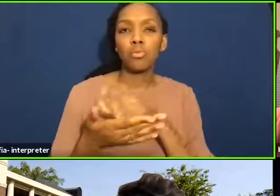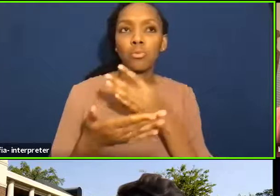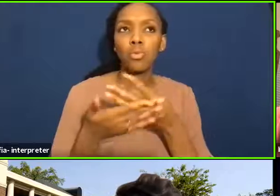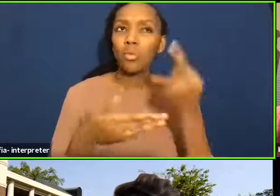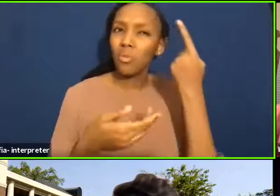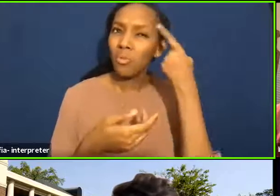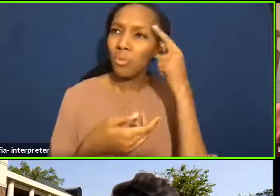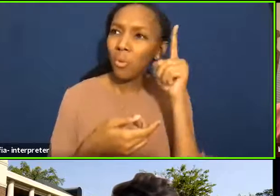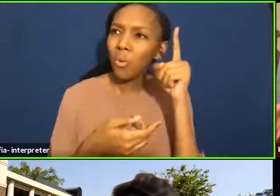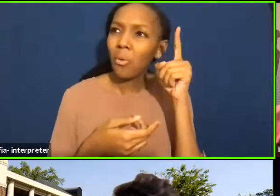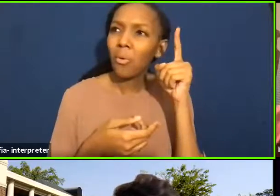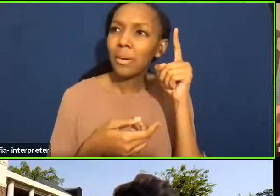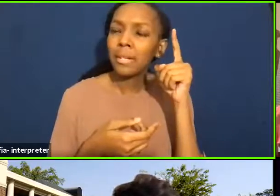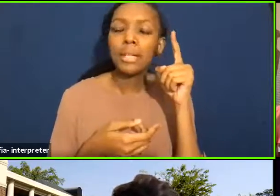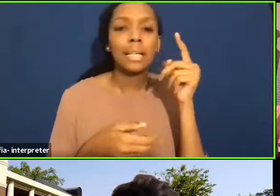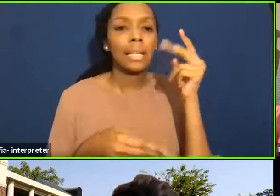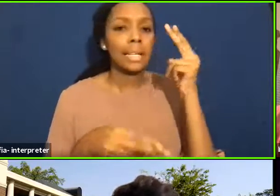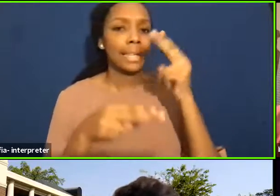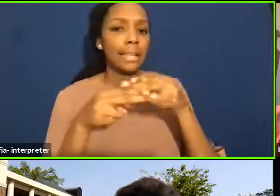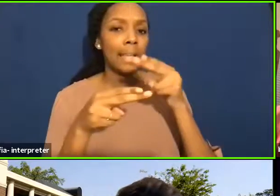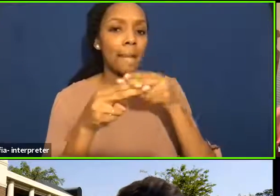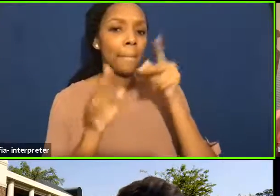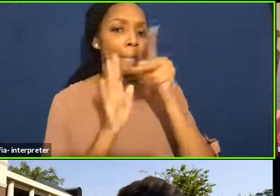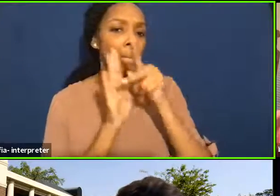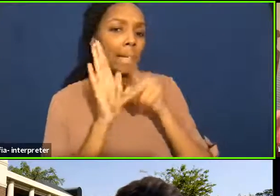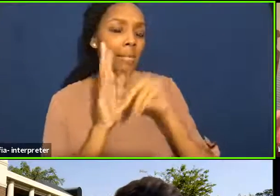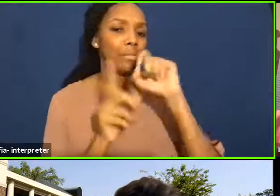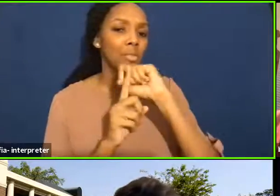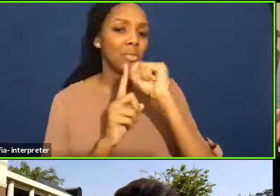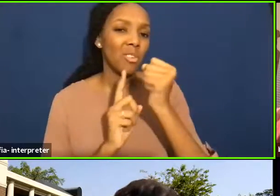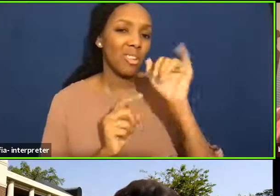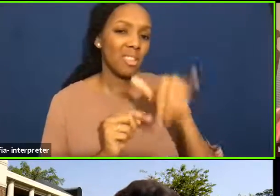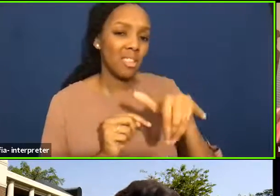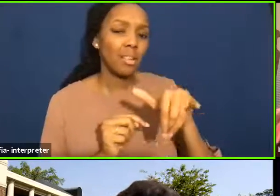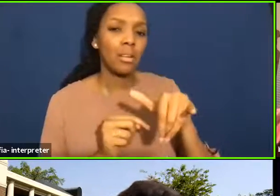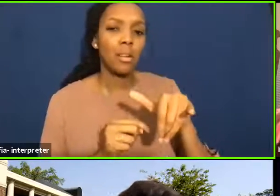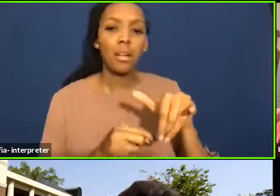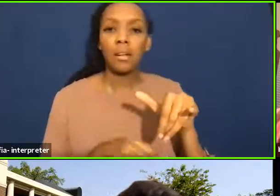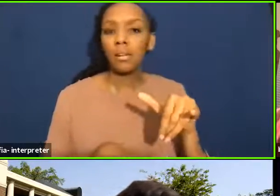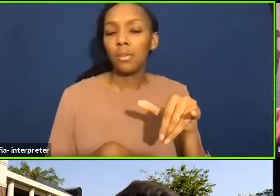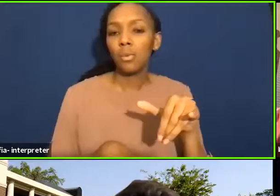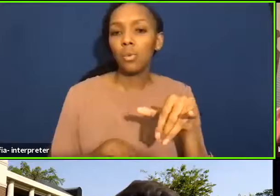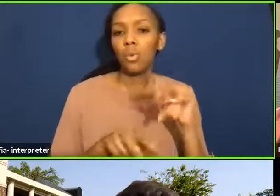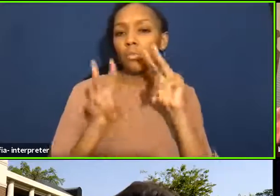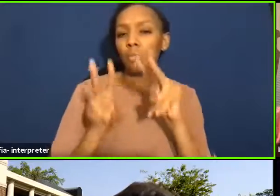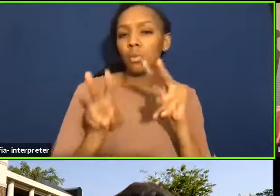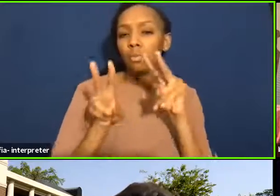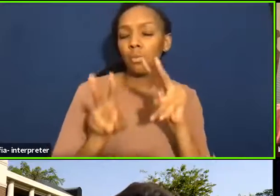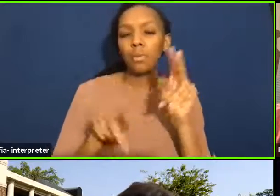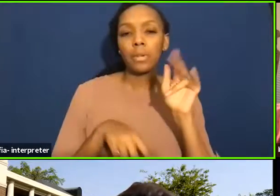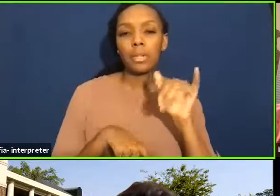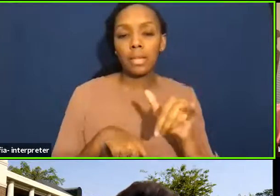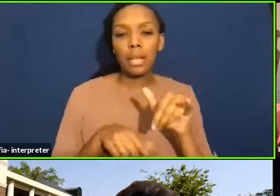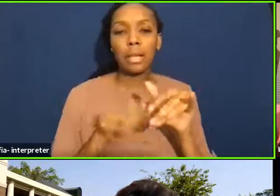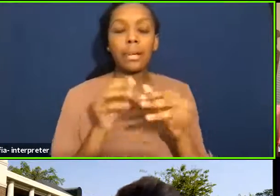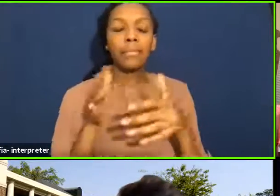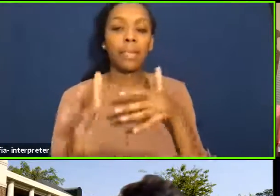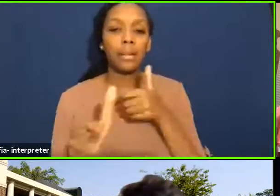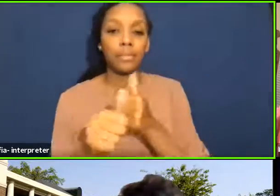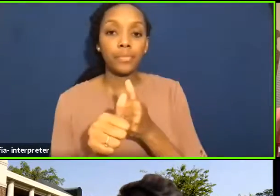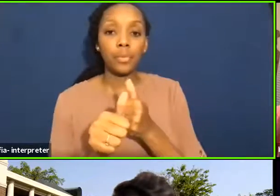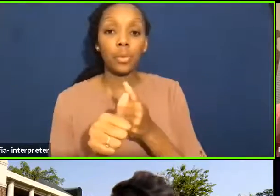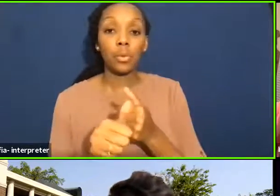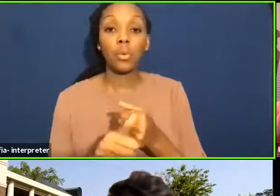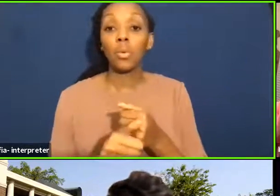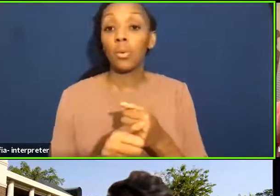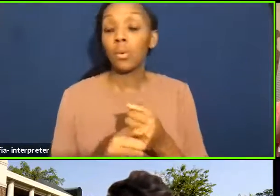for our naming policy situation. So be on the lookout for an update on that. What I have coming up